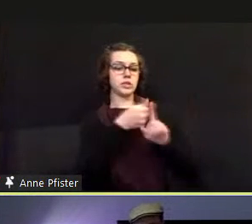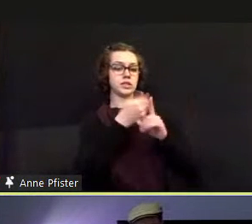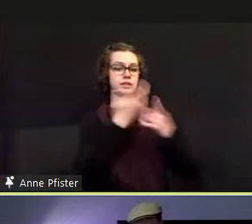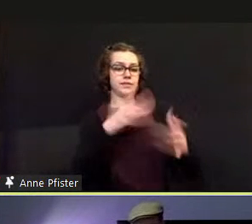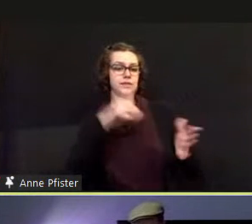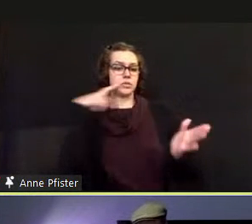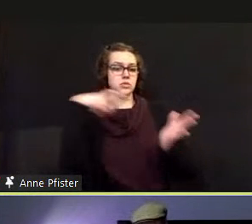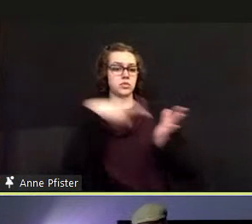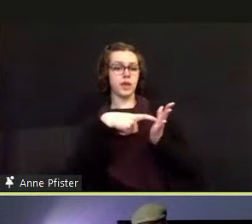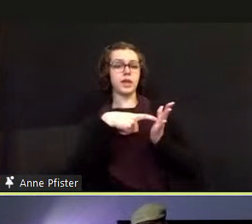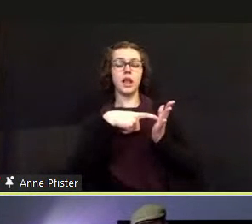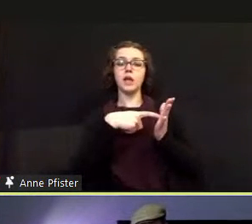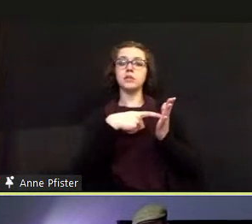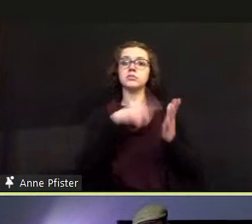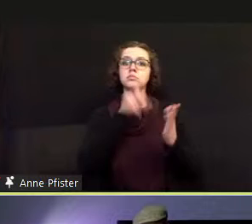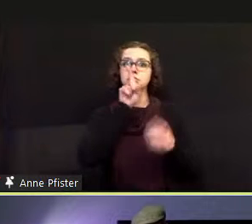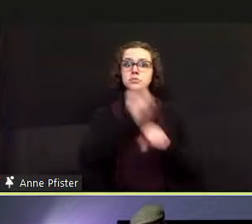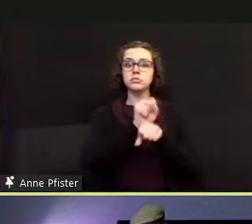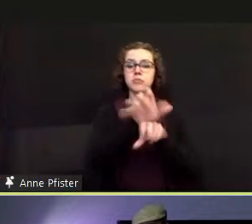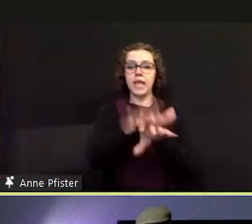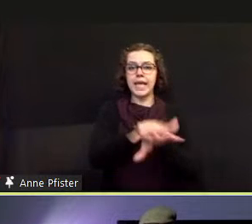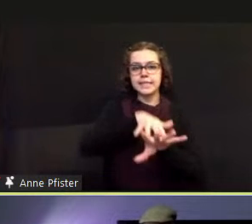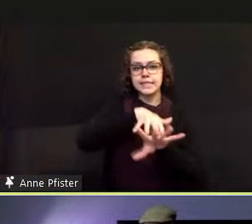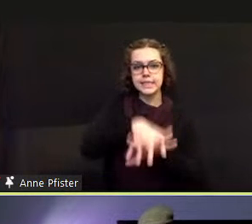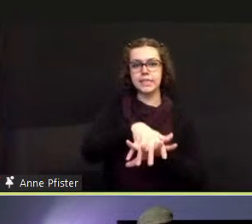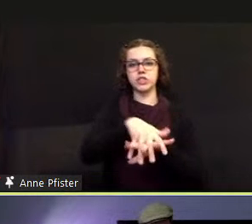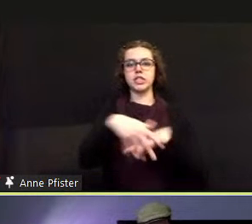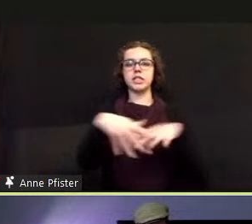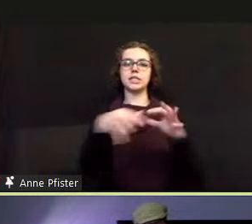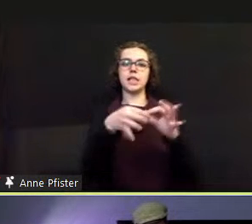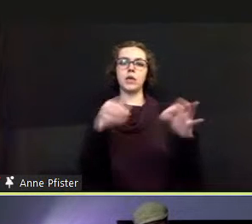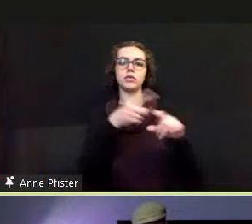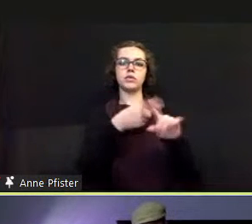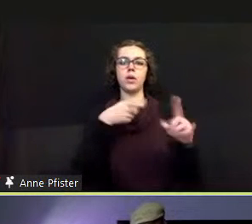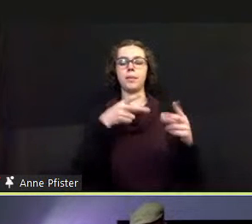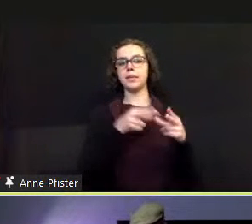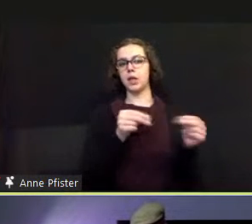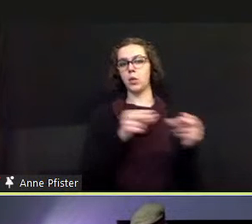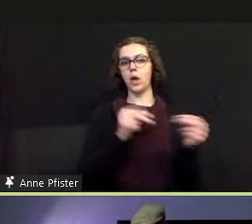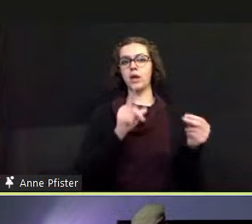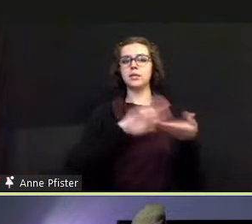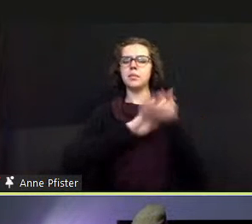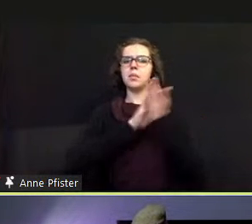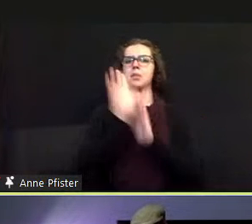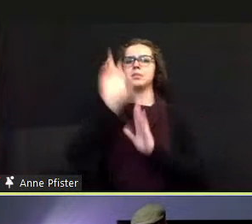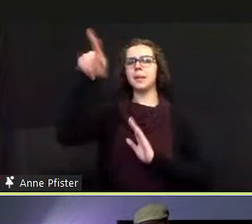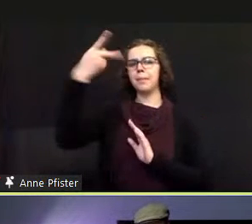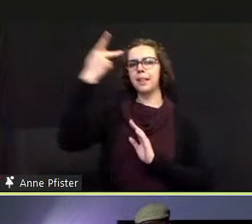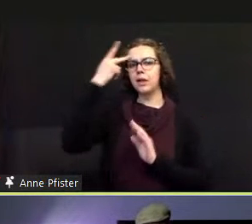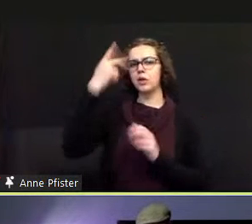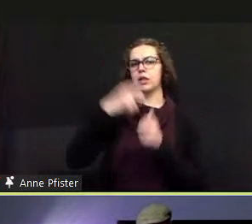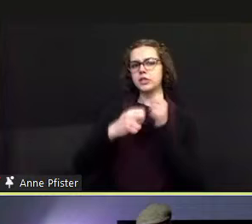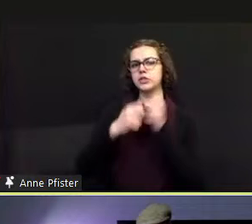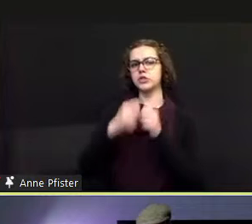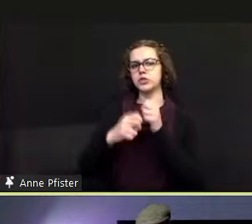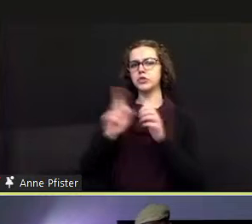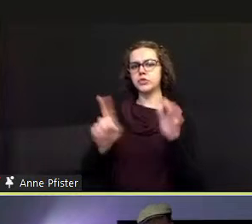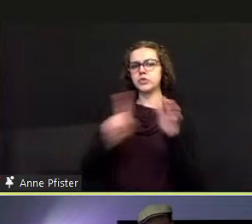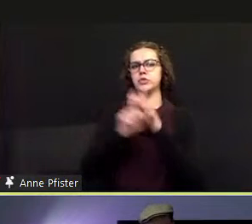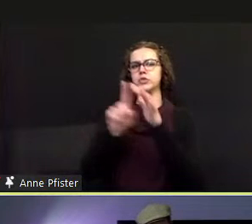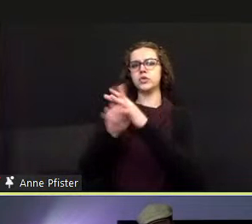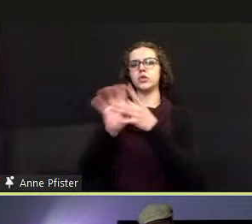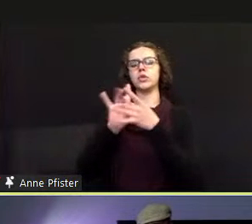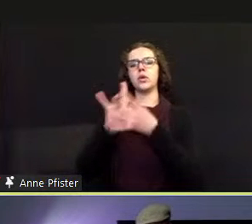indigenous language of Nicaragua. And so it's a political kind of issue that reaches into the